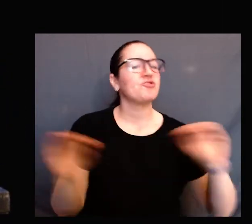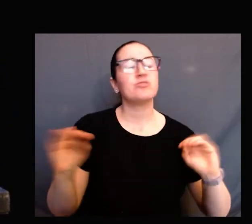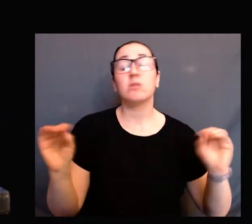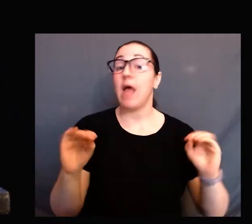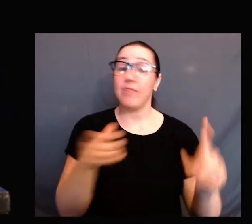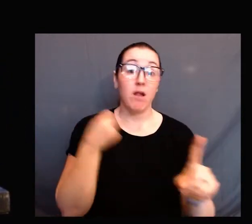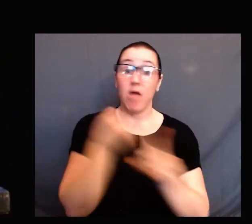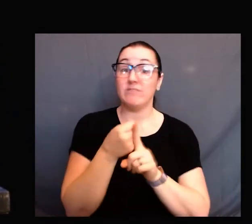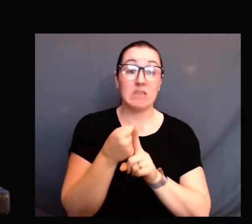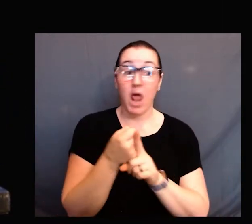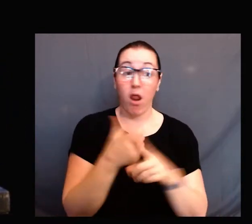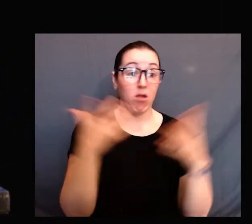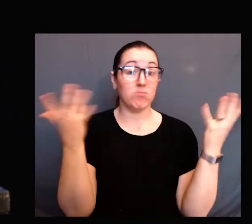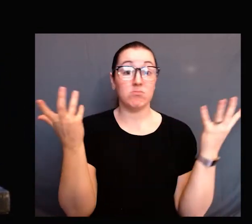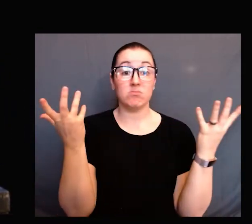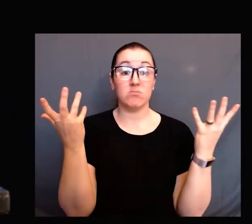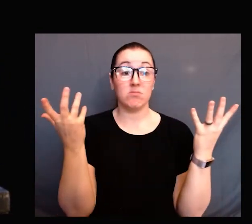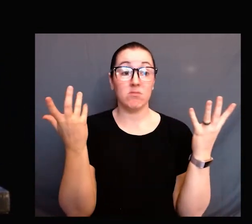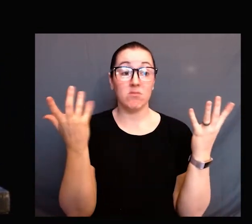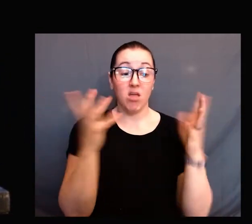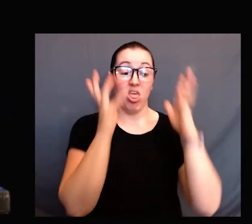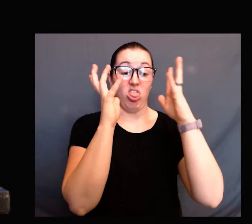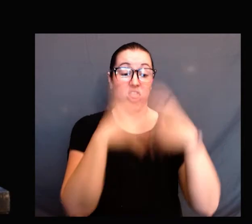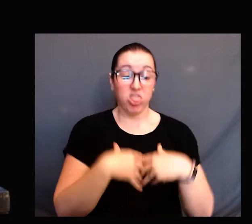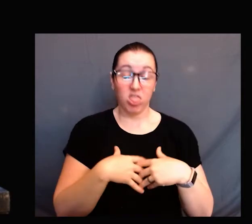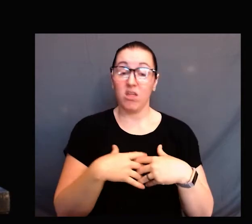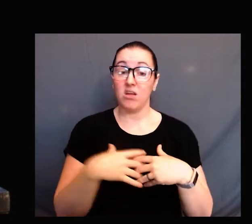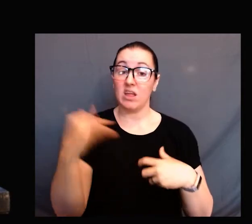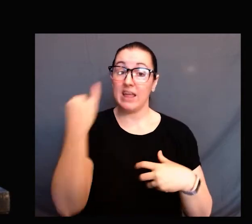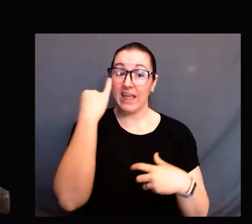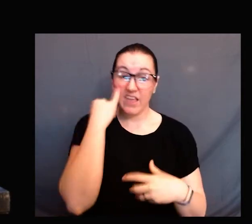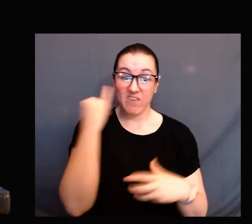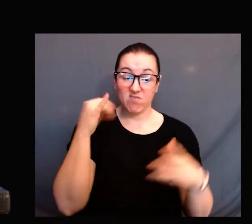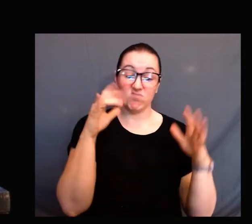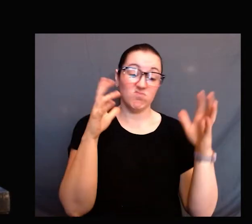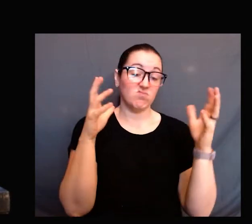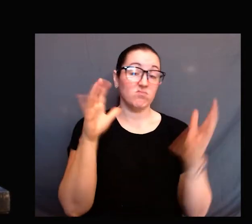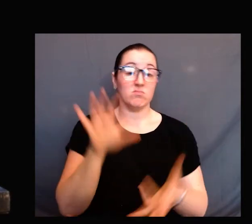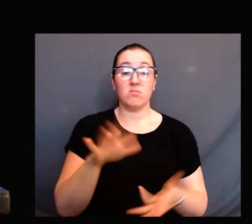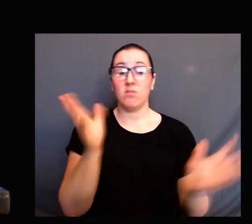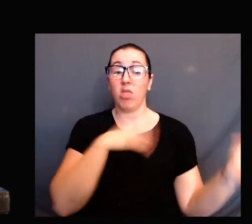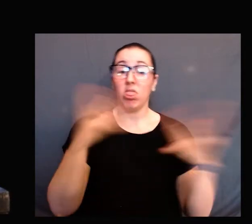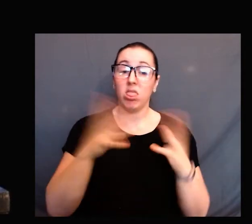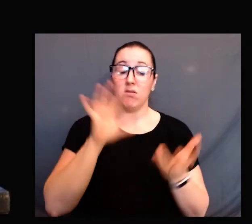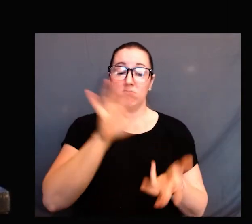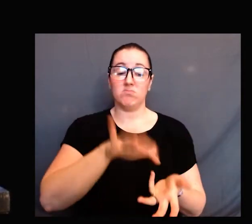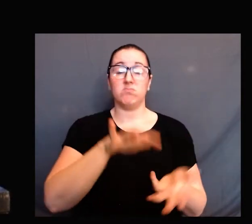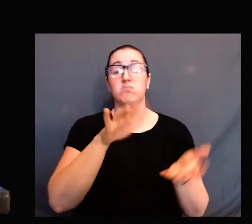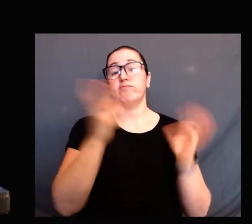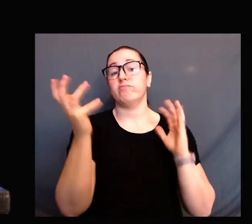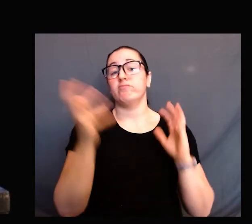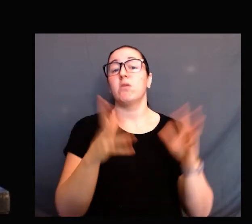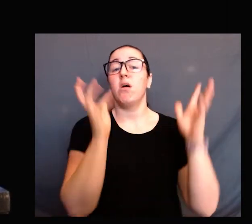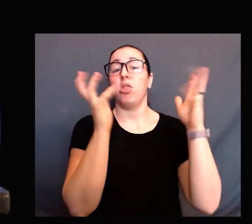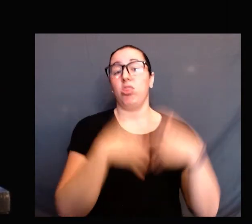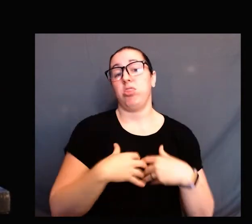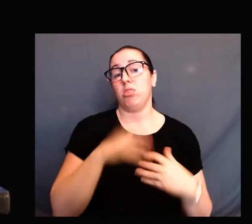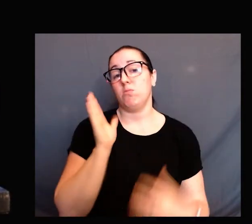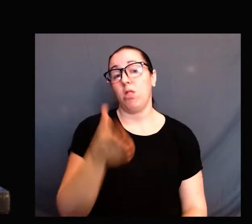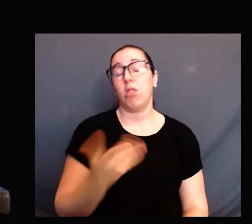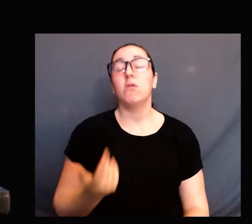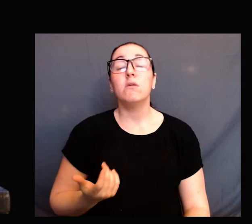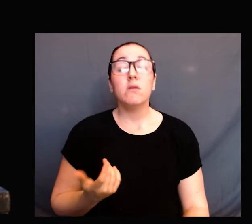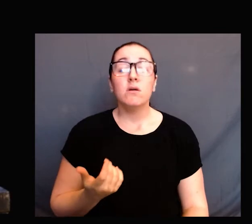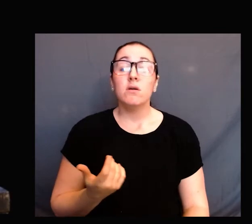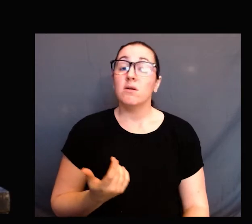of a sudden, they fall with a great crash. Now listen